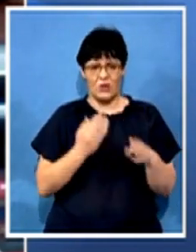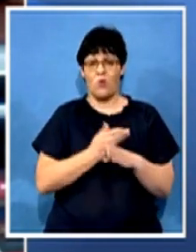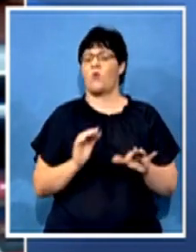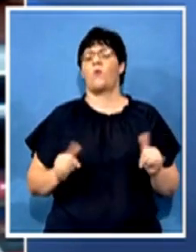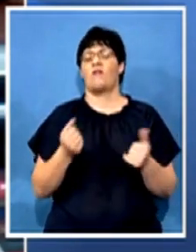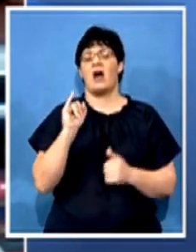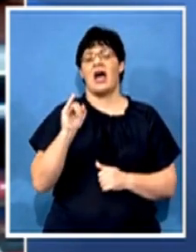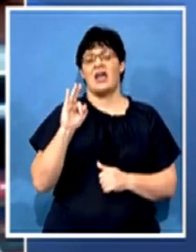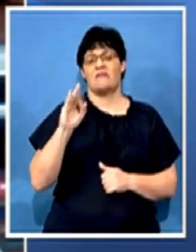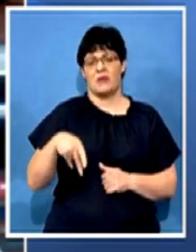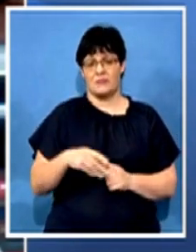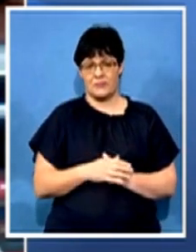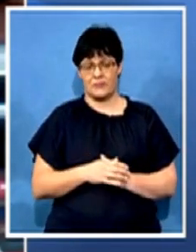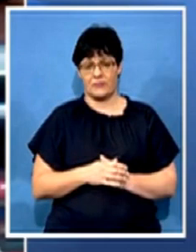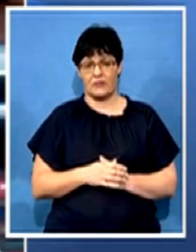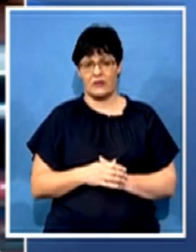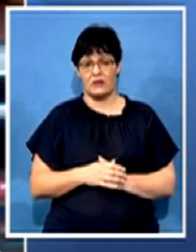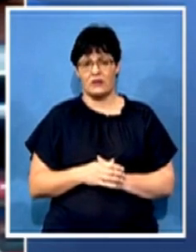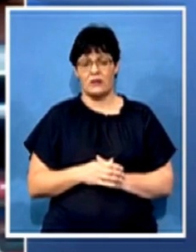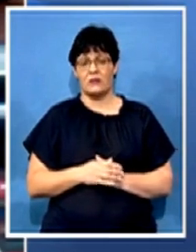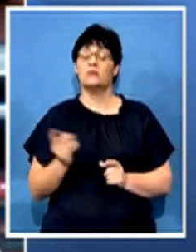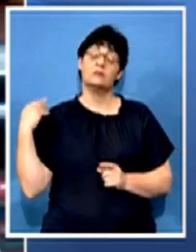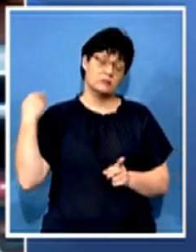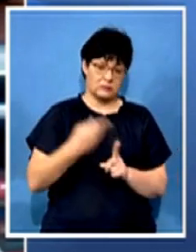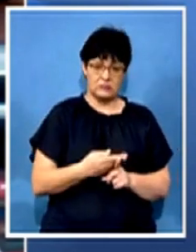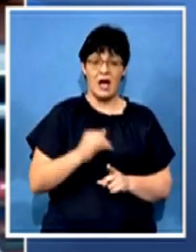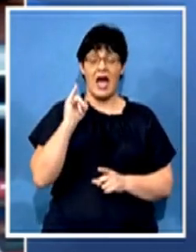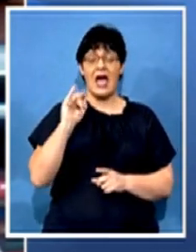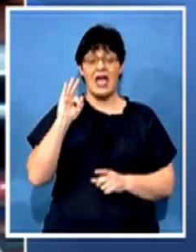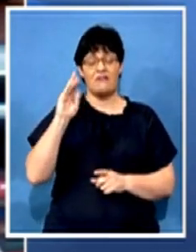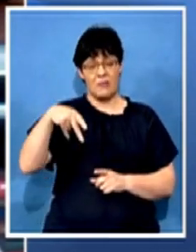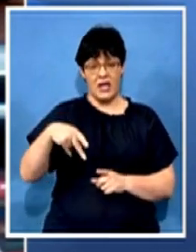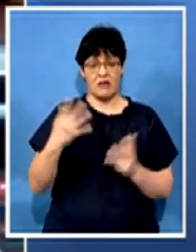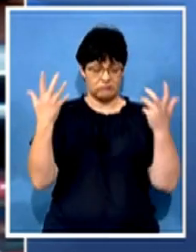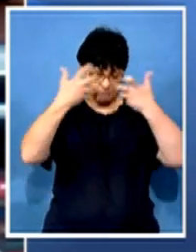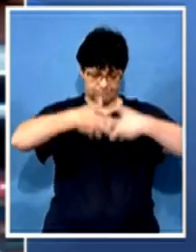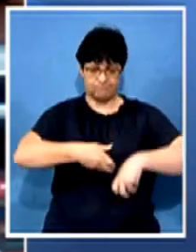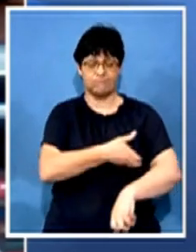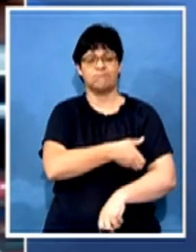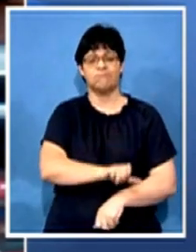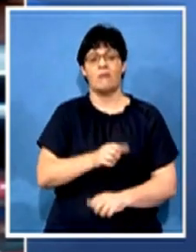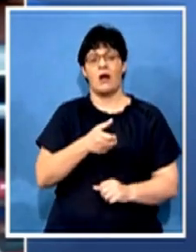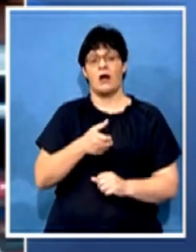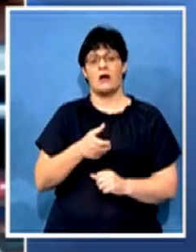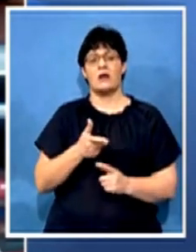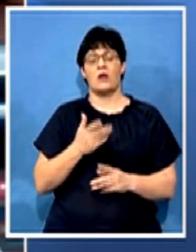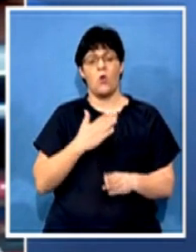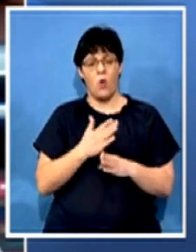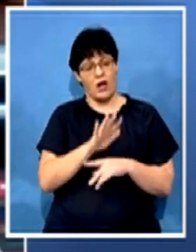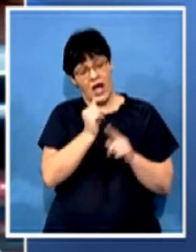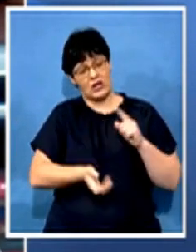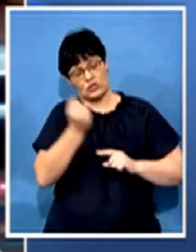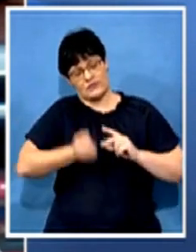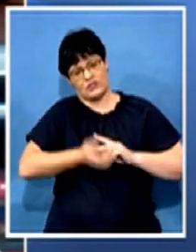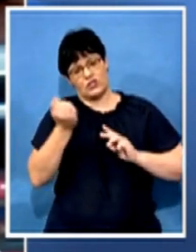then, the IFP has tried to consolidate its power, working on the achievements achieved in 2016. So it doesn't come